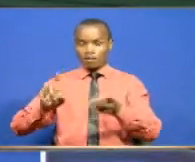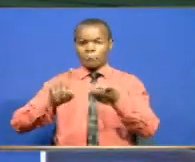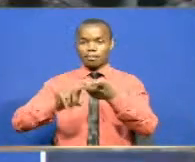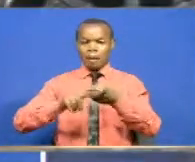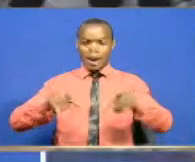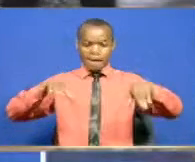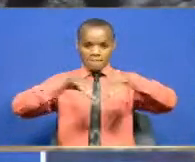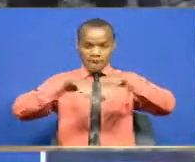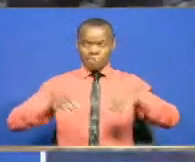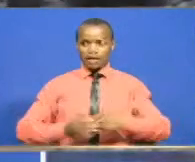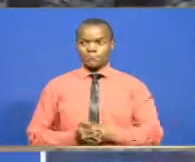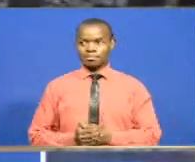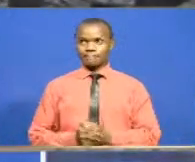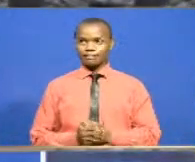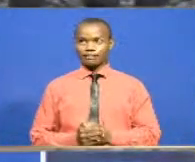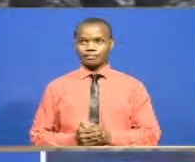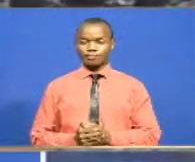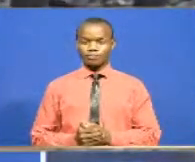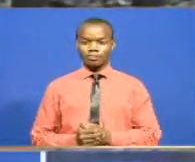Pipeline.